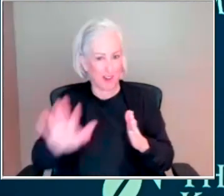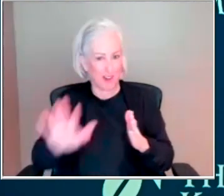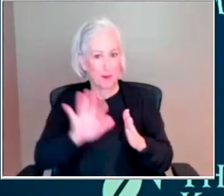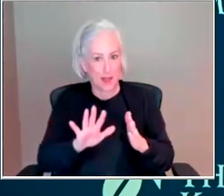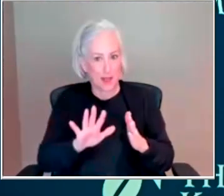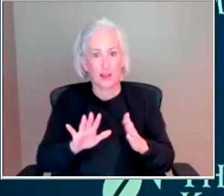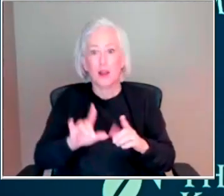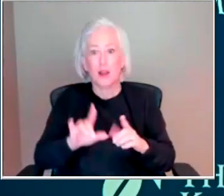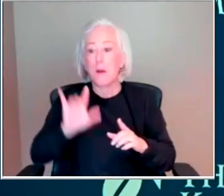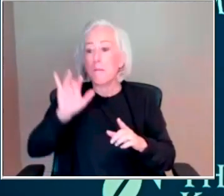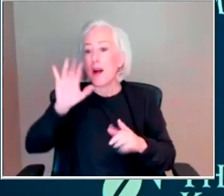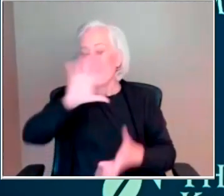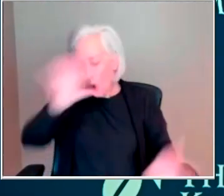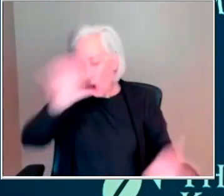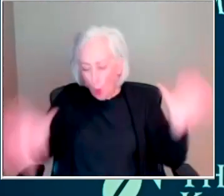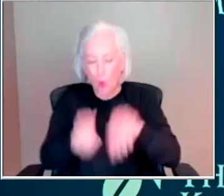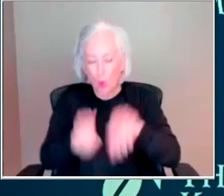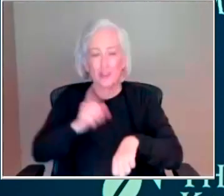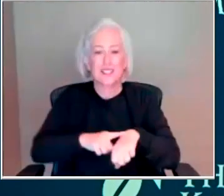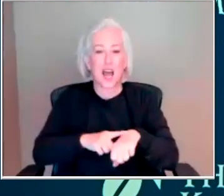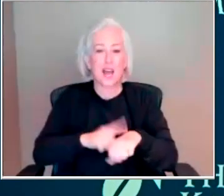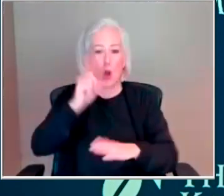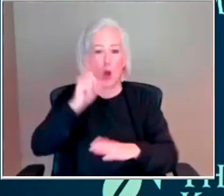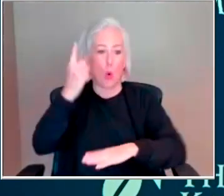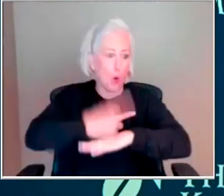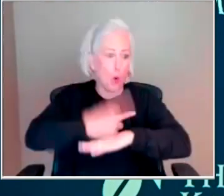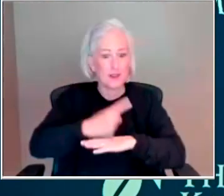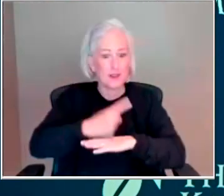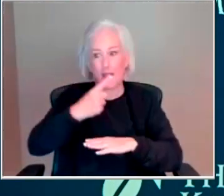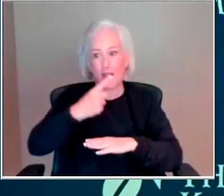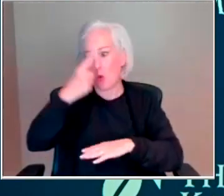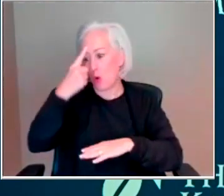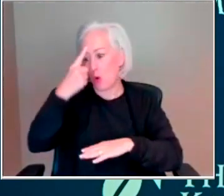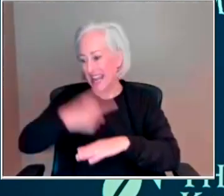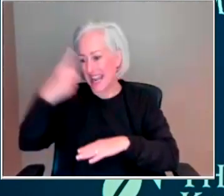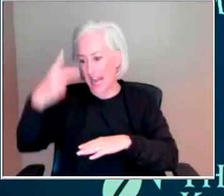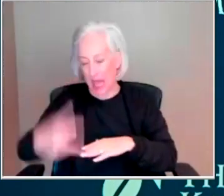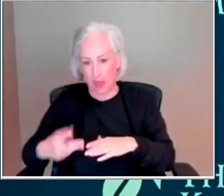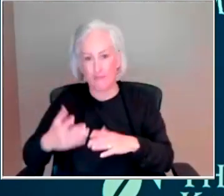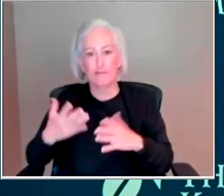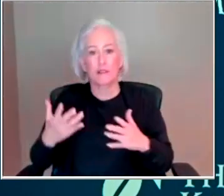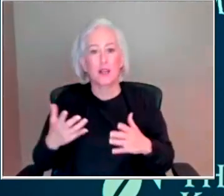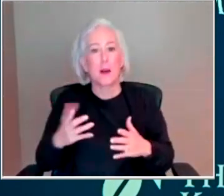reality is that it's about an hour where there's no heart in the patient.